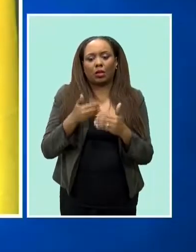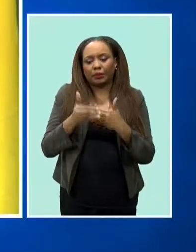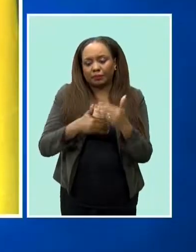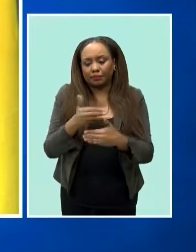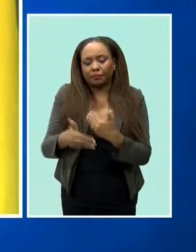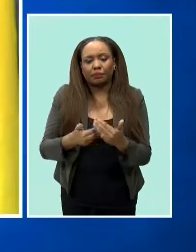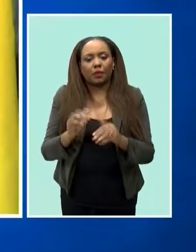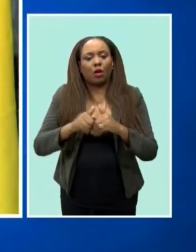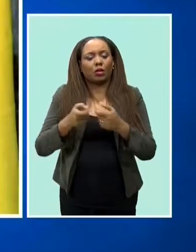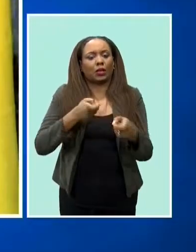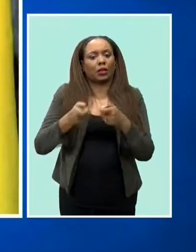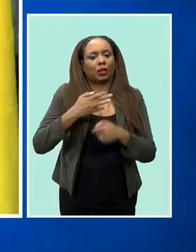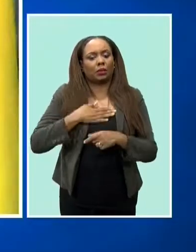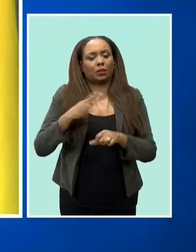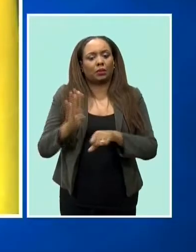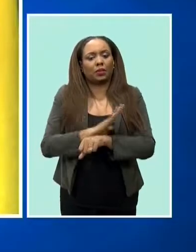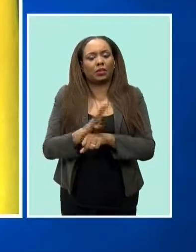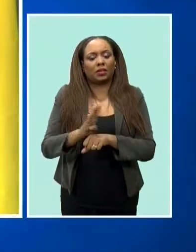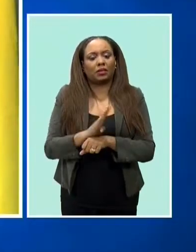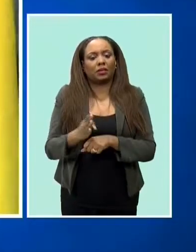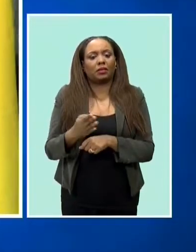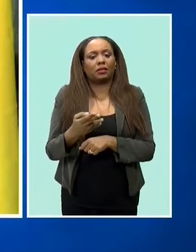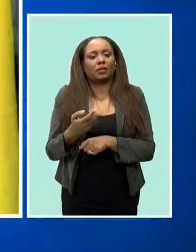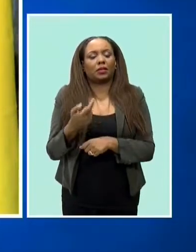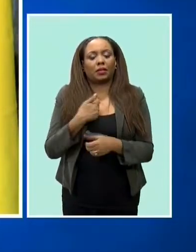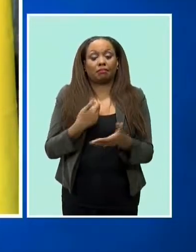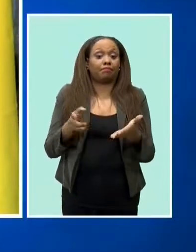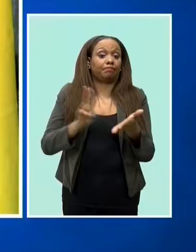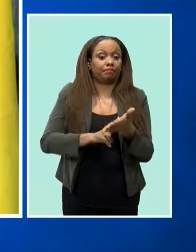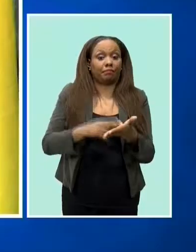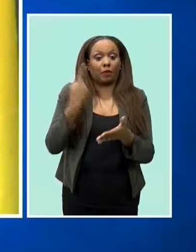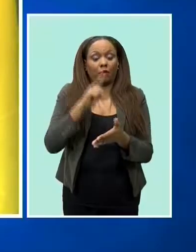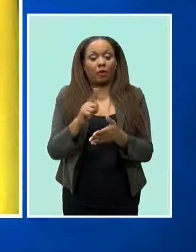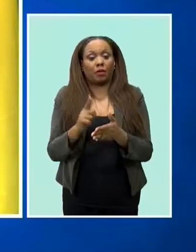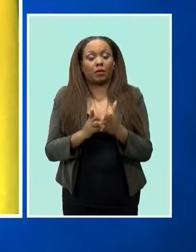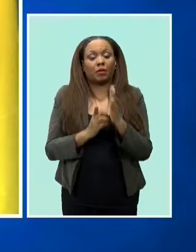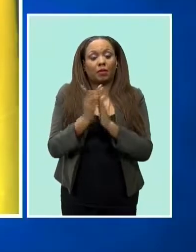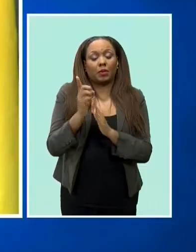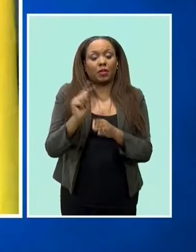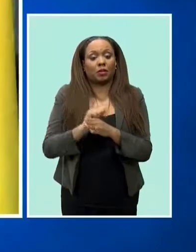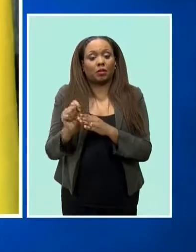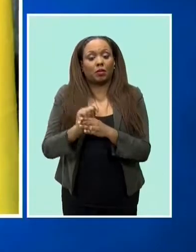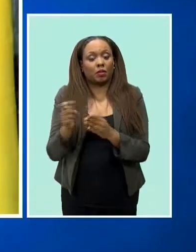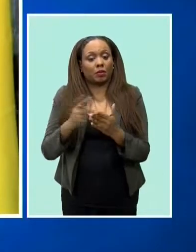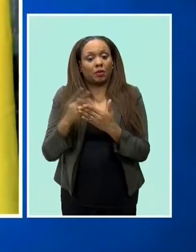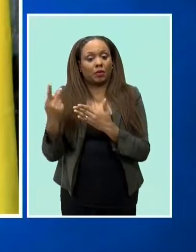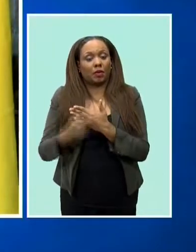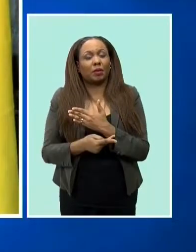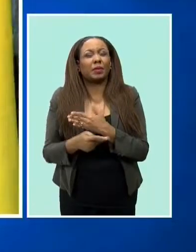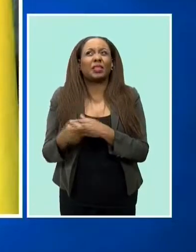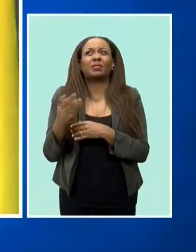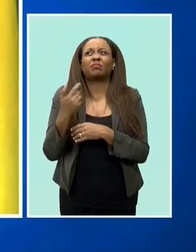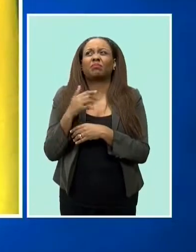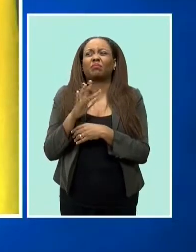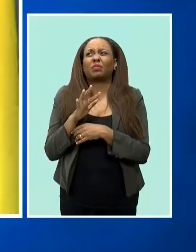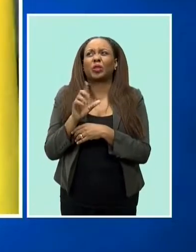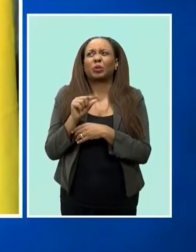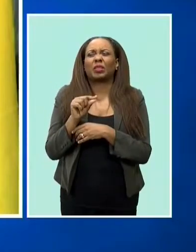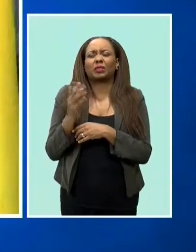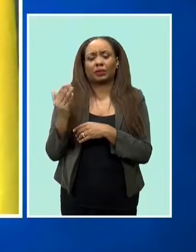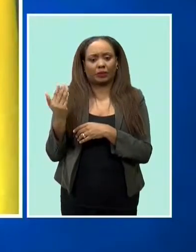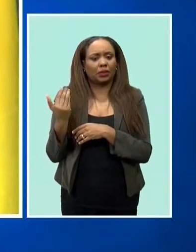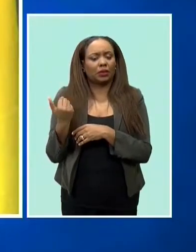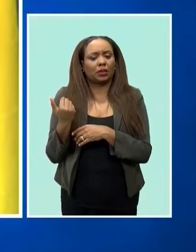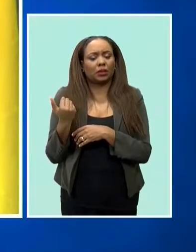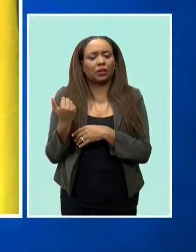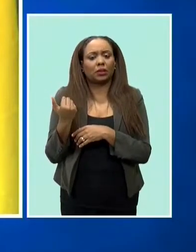business, a small business. So they signed me up for the Entrepreneur Development Training Program in 2015. And